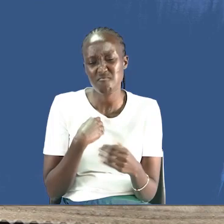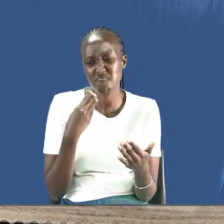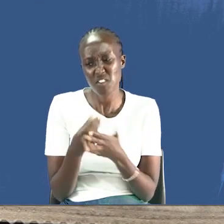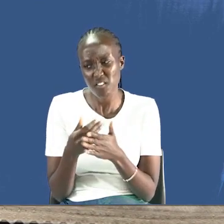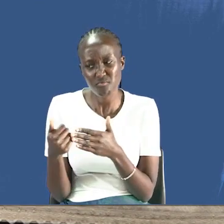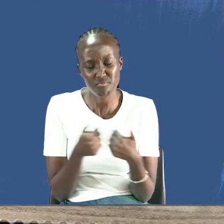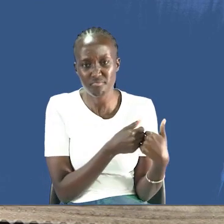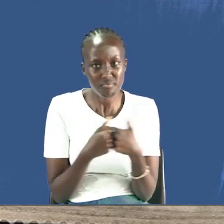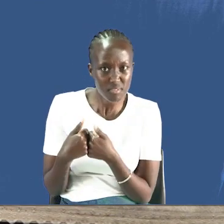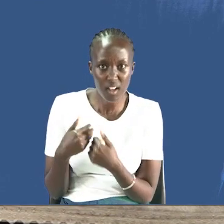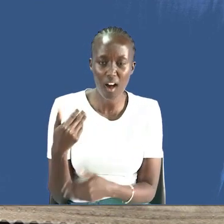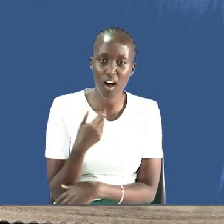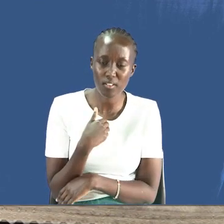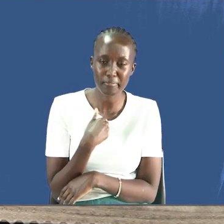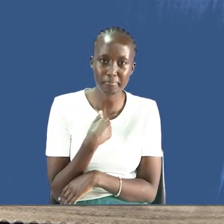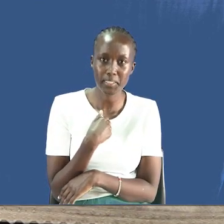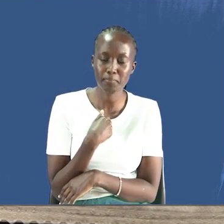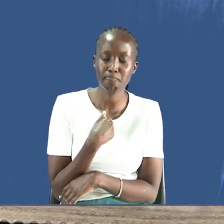financial challenges, there has been